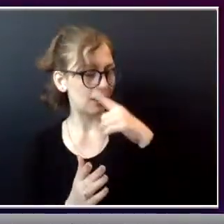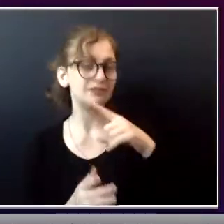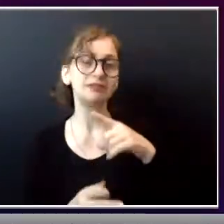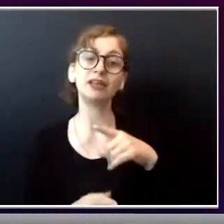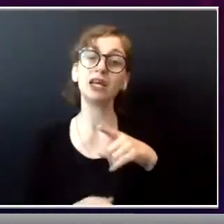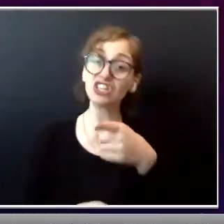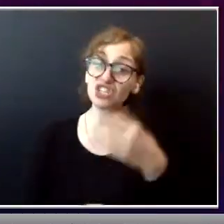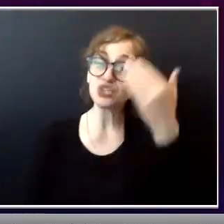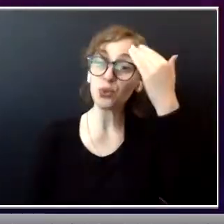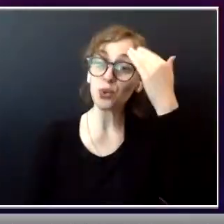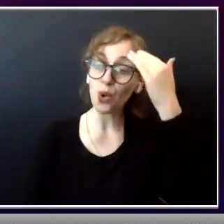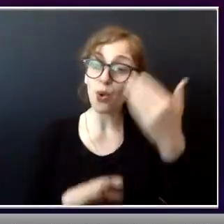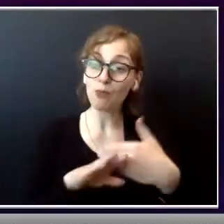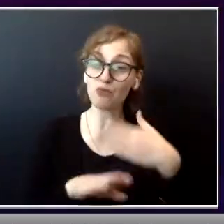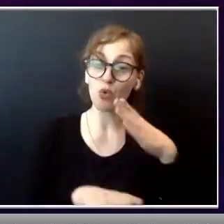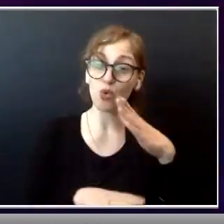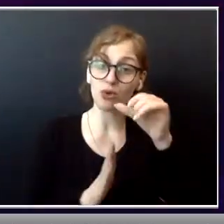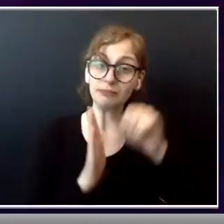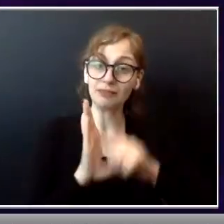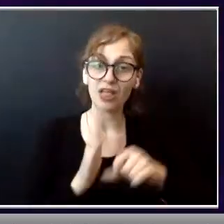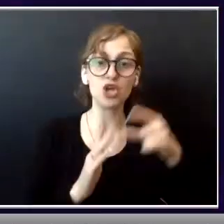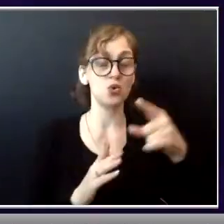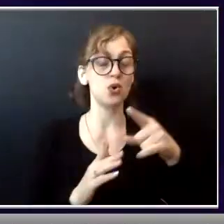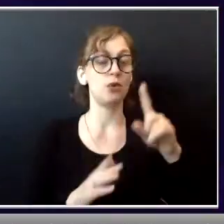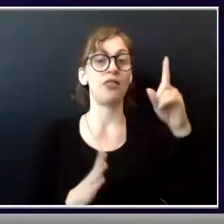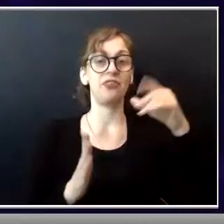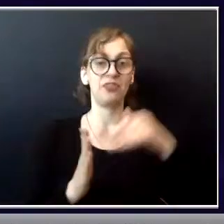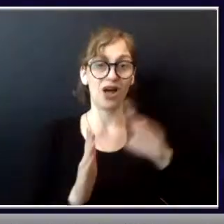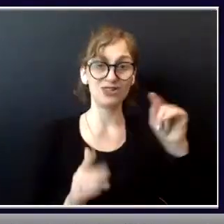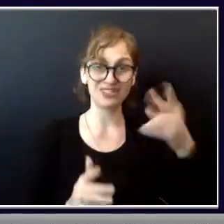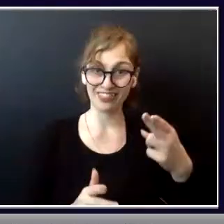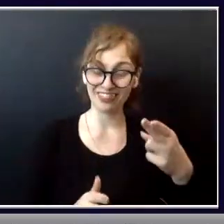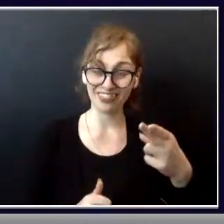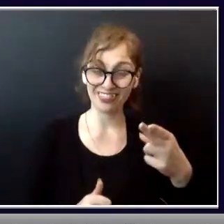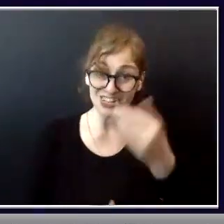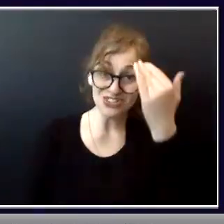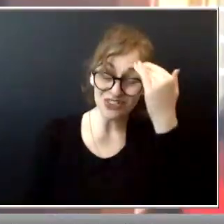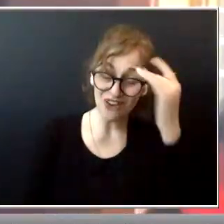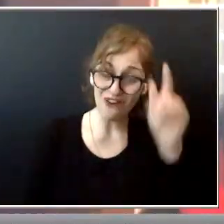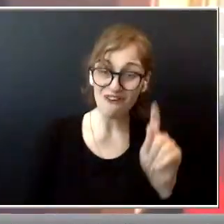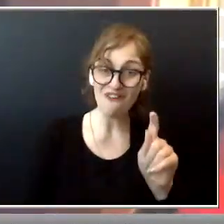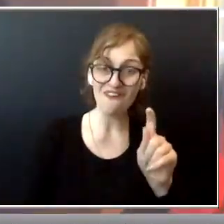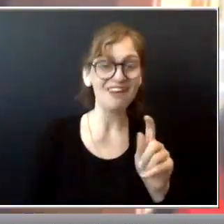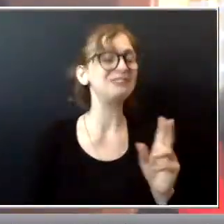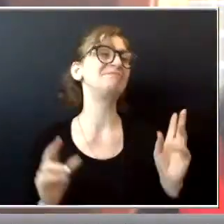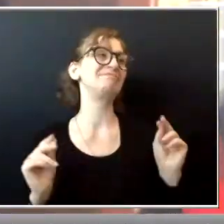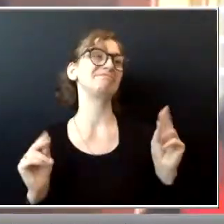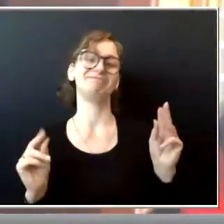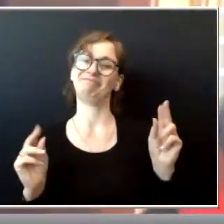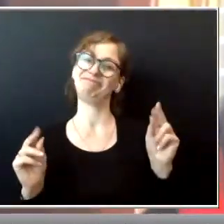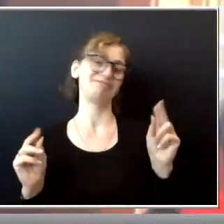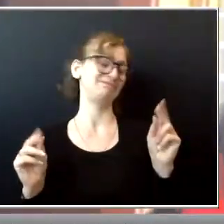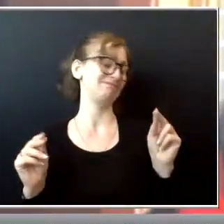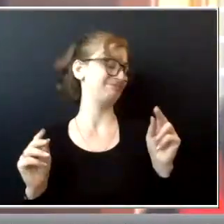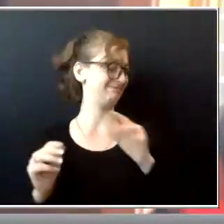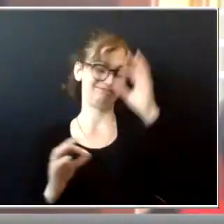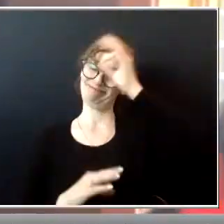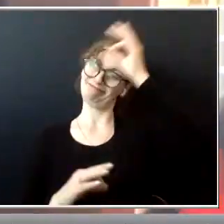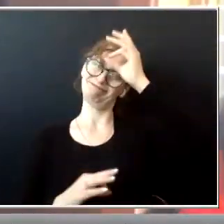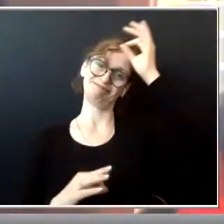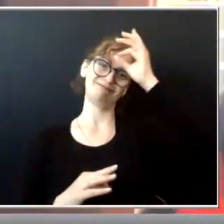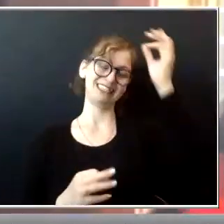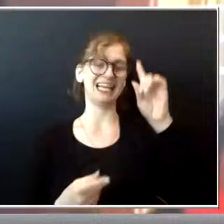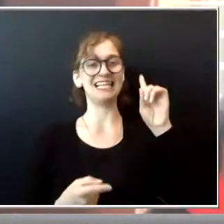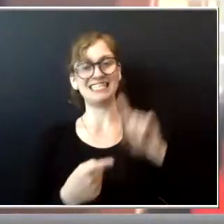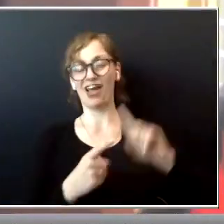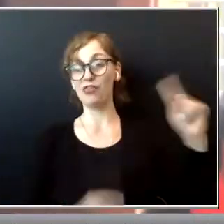the 1,000th patient to get this procedure. No, I didn't know that until they approached